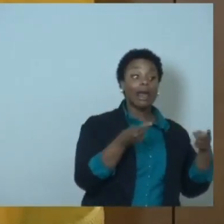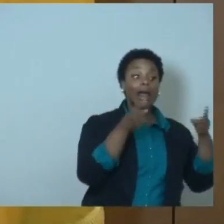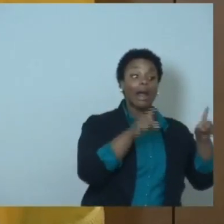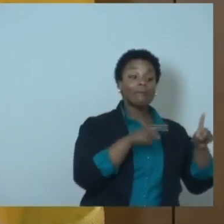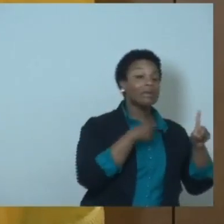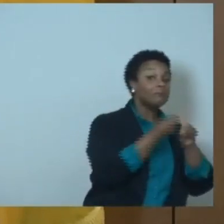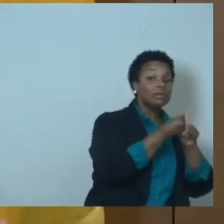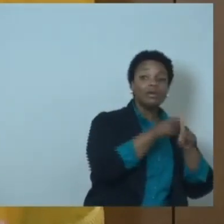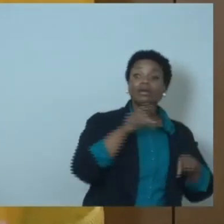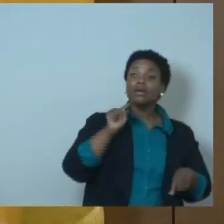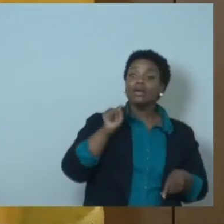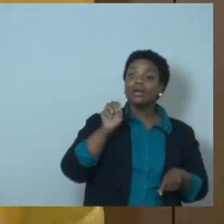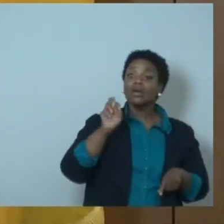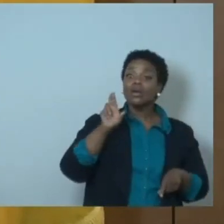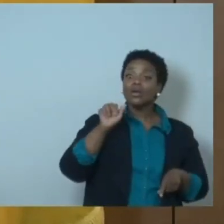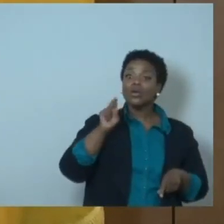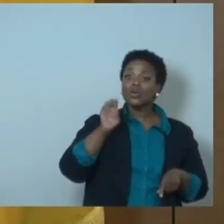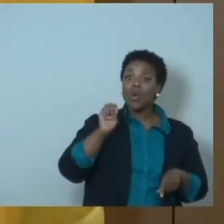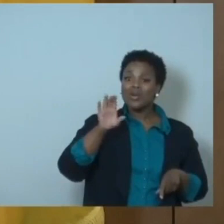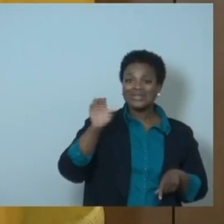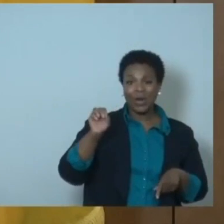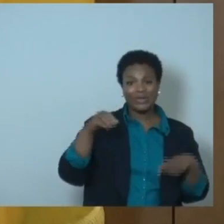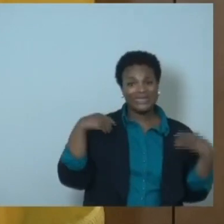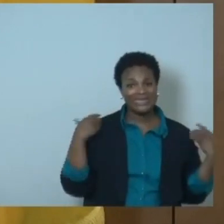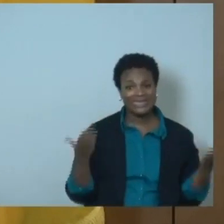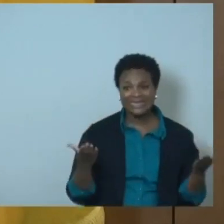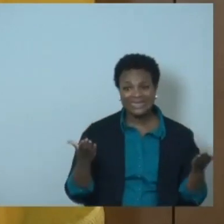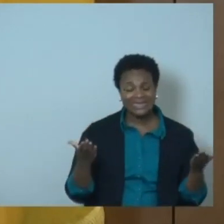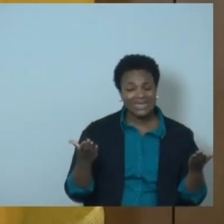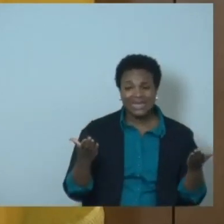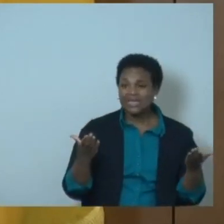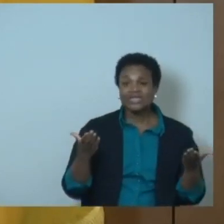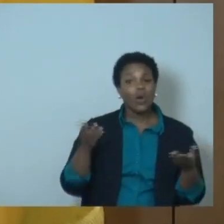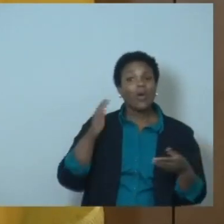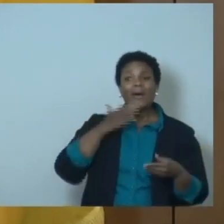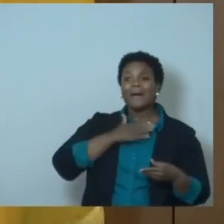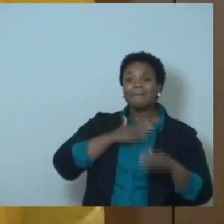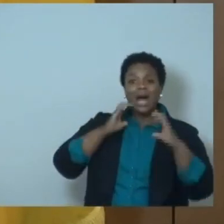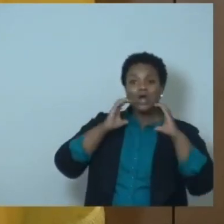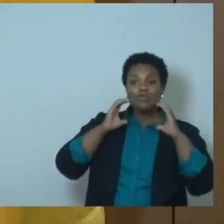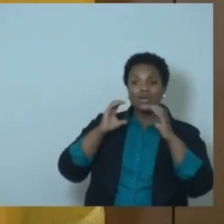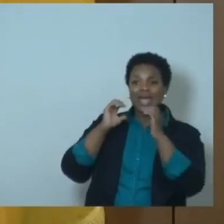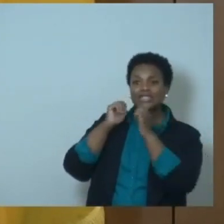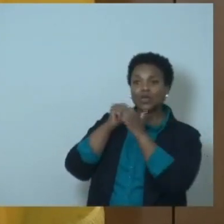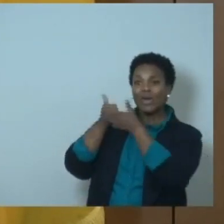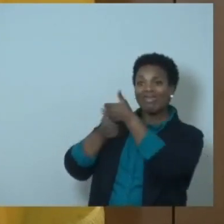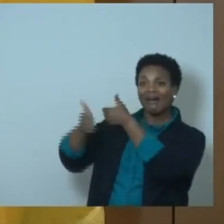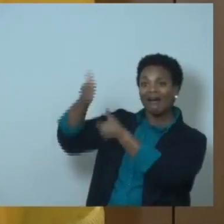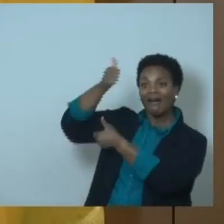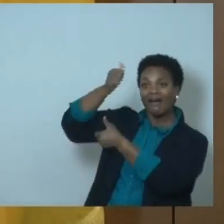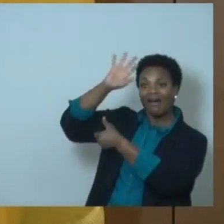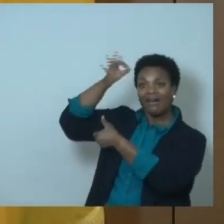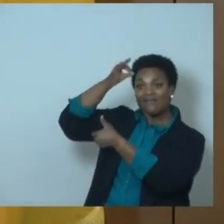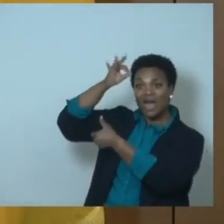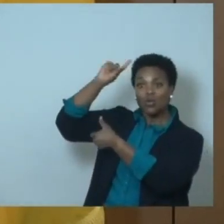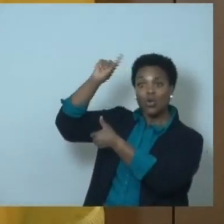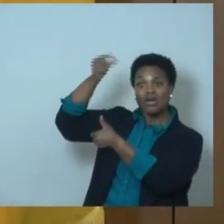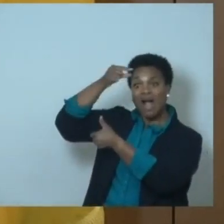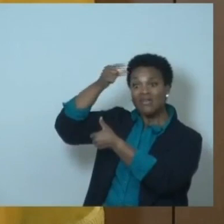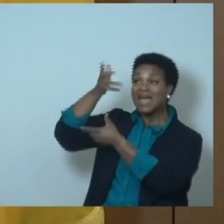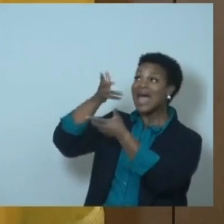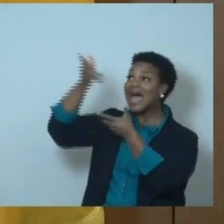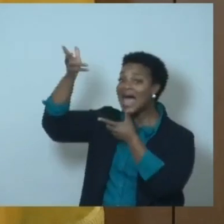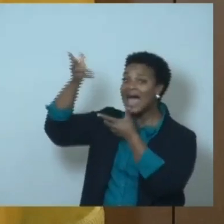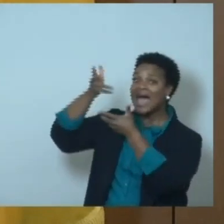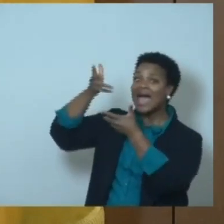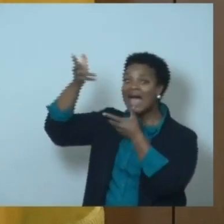distraught, and so far, the communication with the White House has not been what I would call responsive